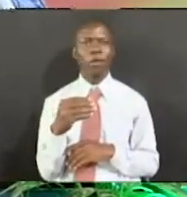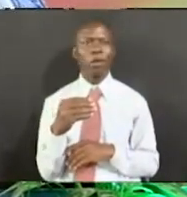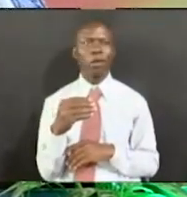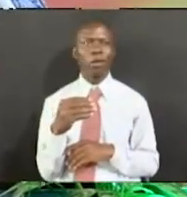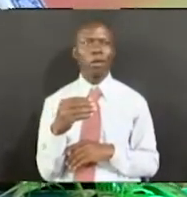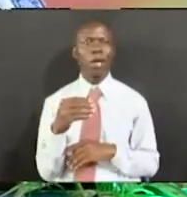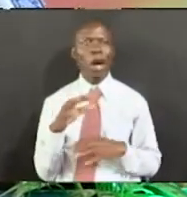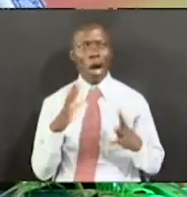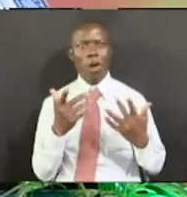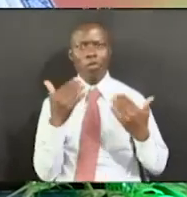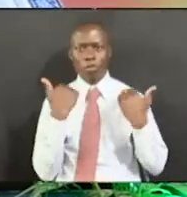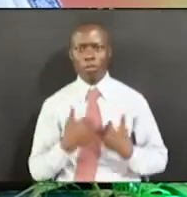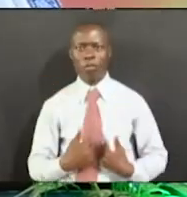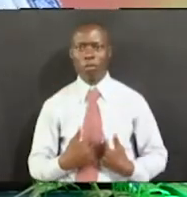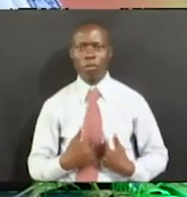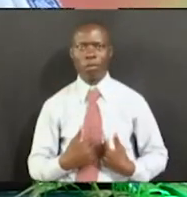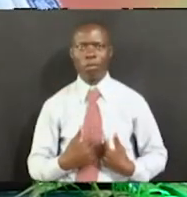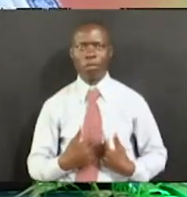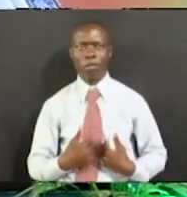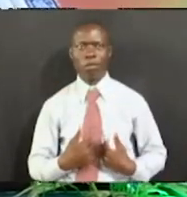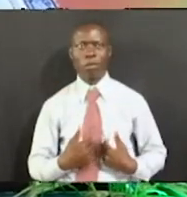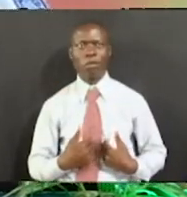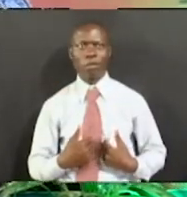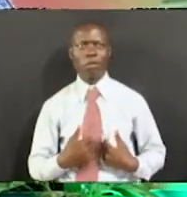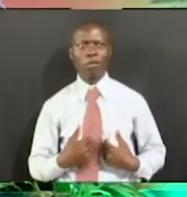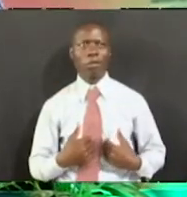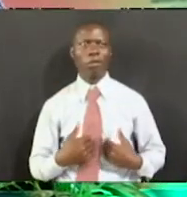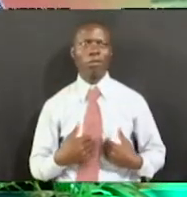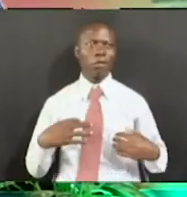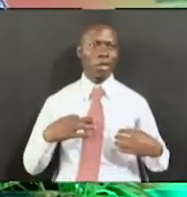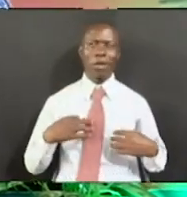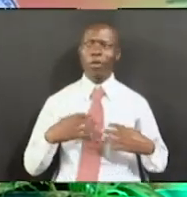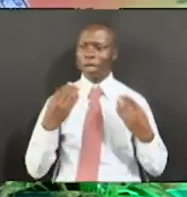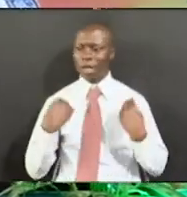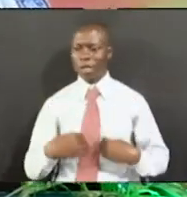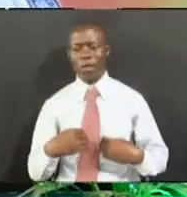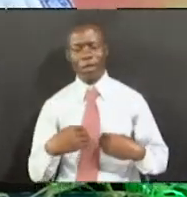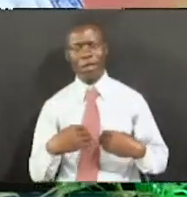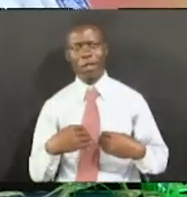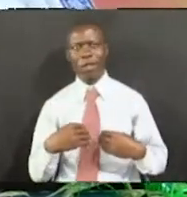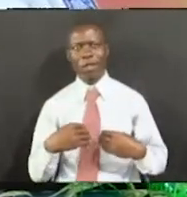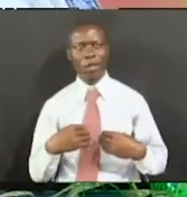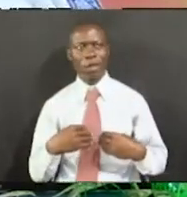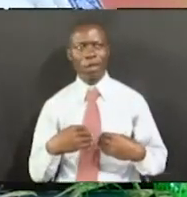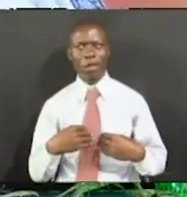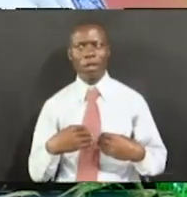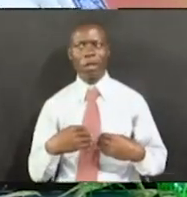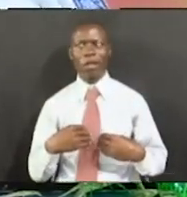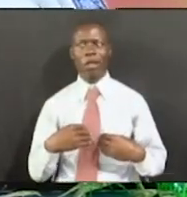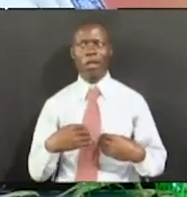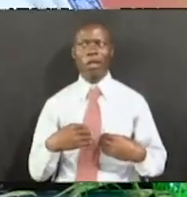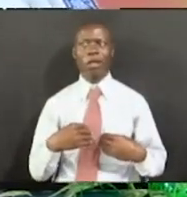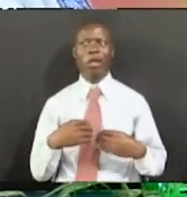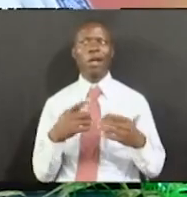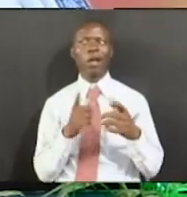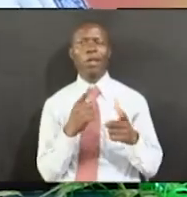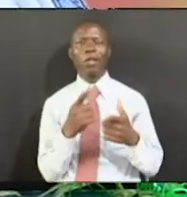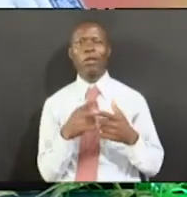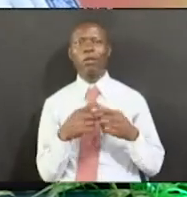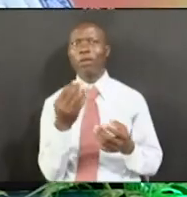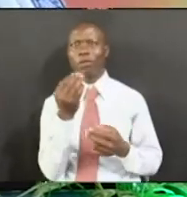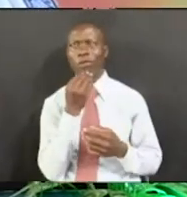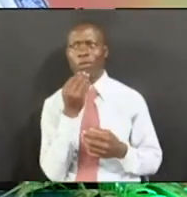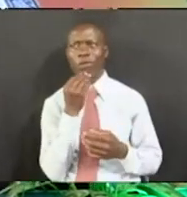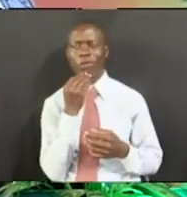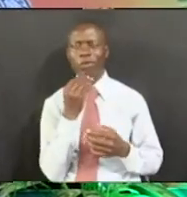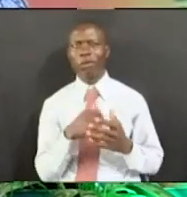was, food was prepared and everything was ready. And then I started eating. They gave me what